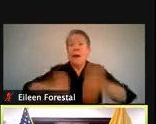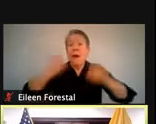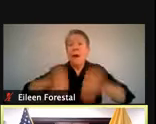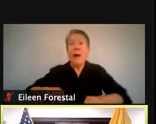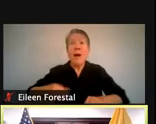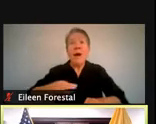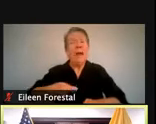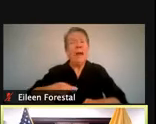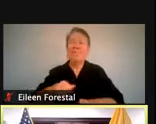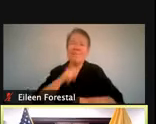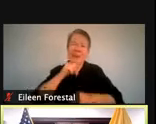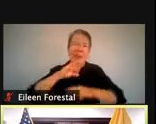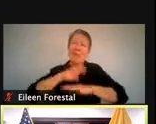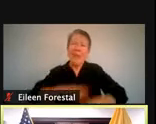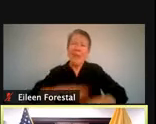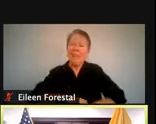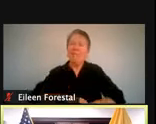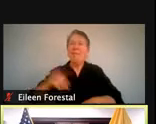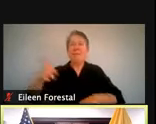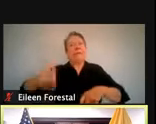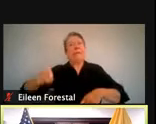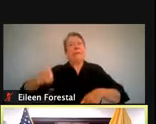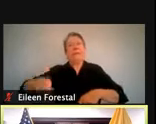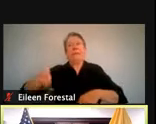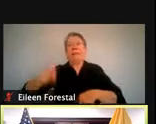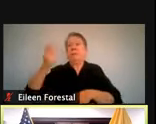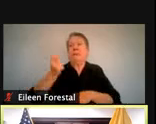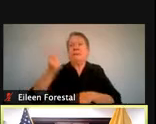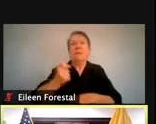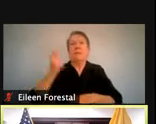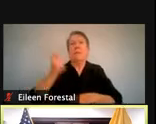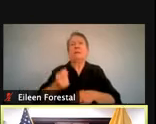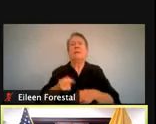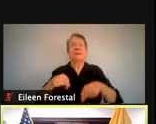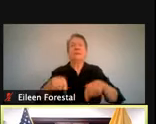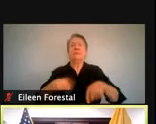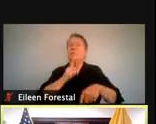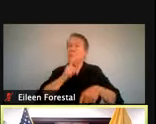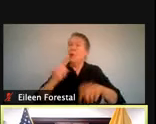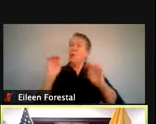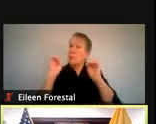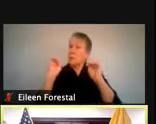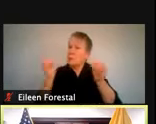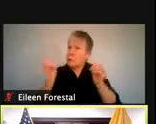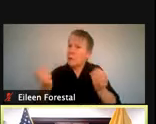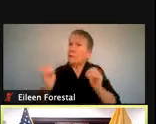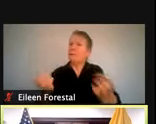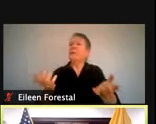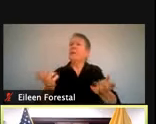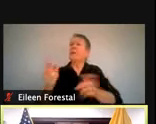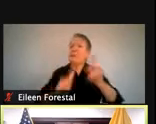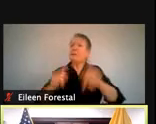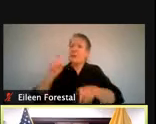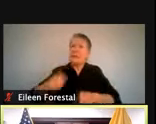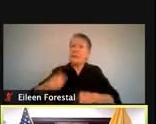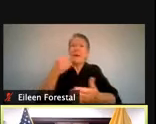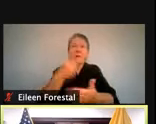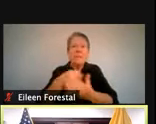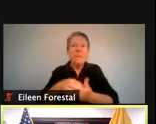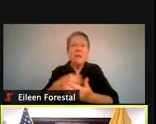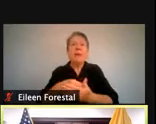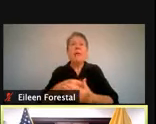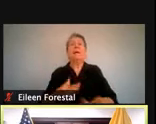our nation. And my jaw is on the floor that the Republican leadership in the Senate has not found a way, in